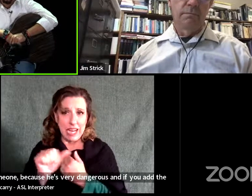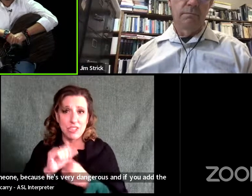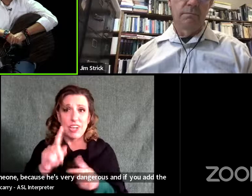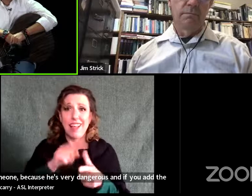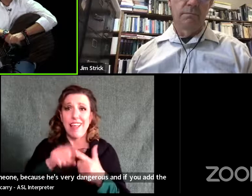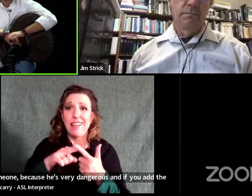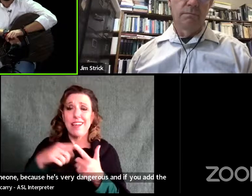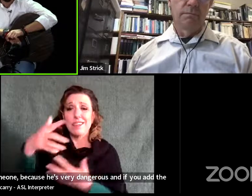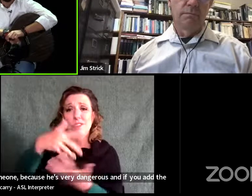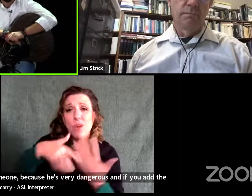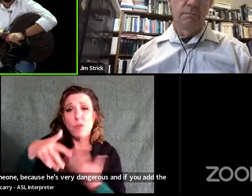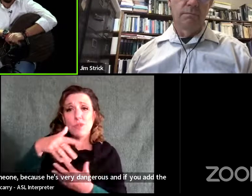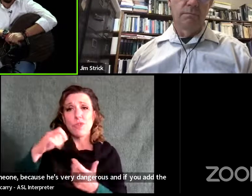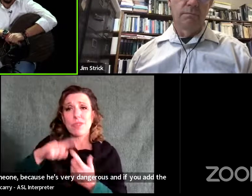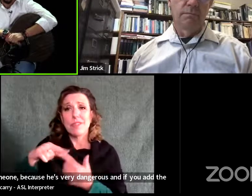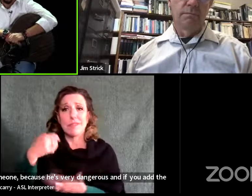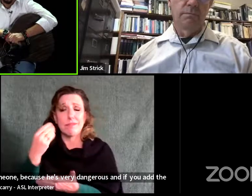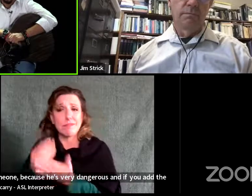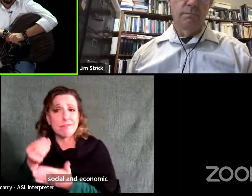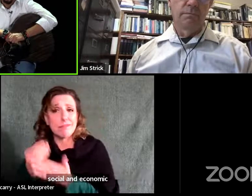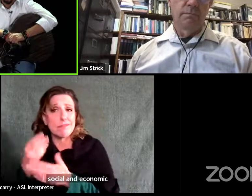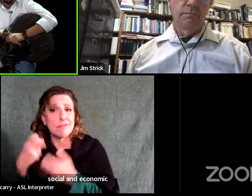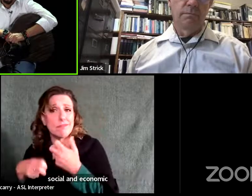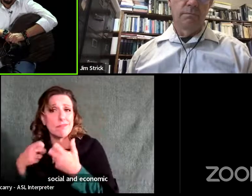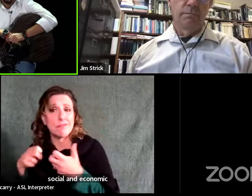the economic problems,